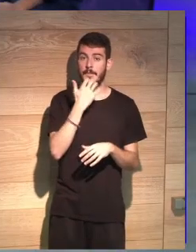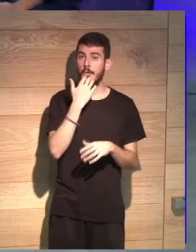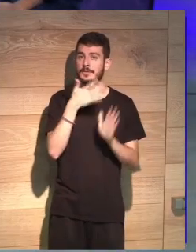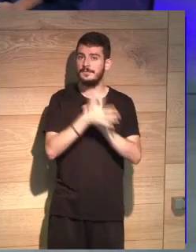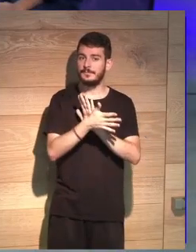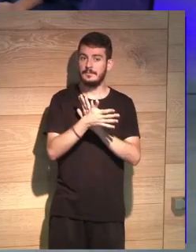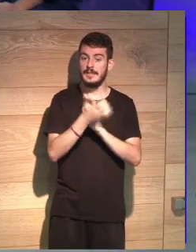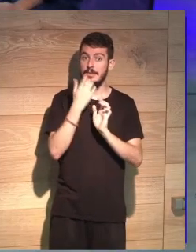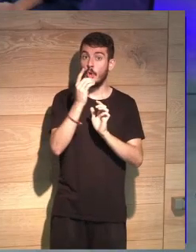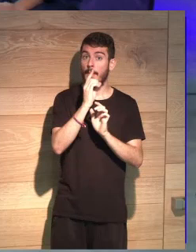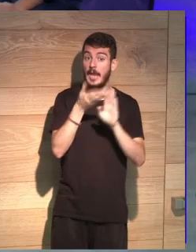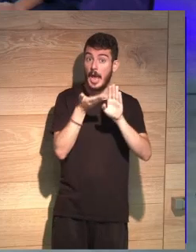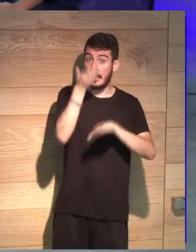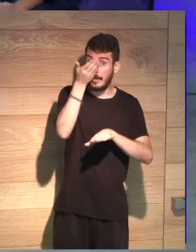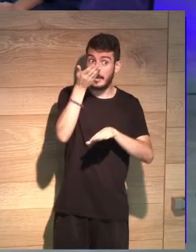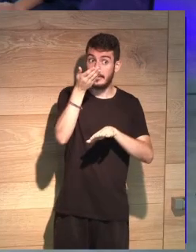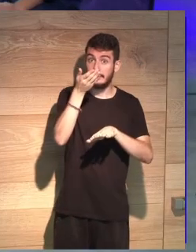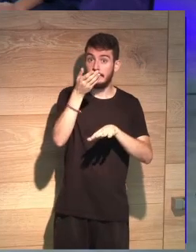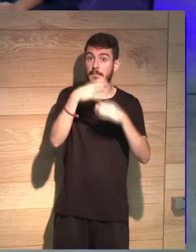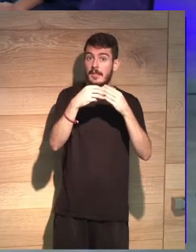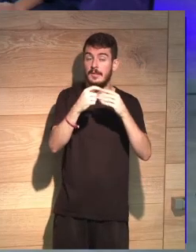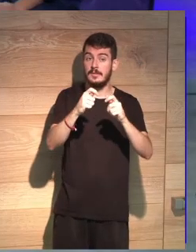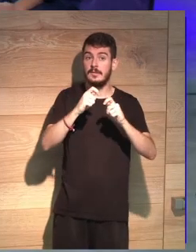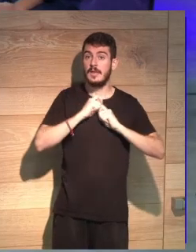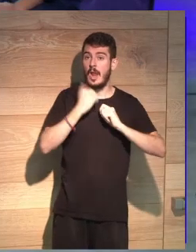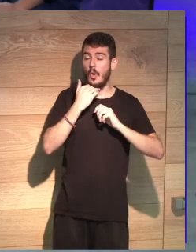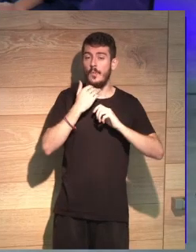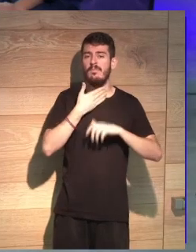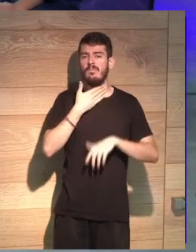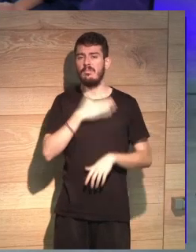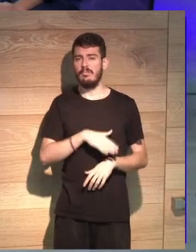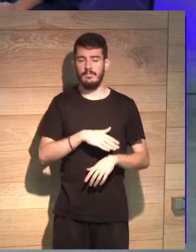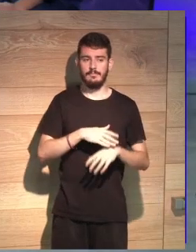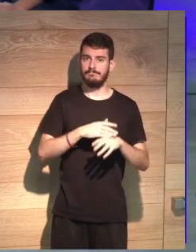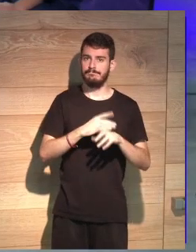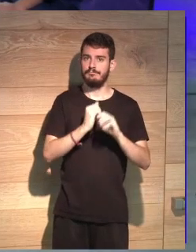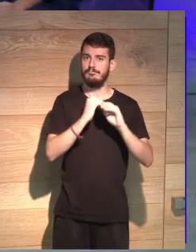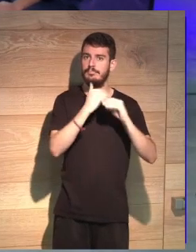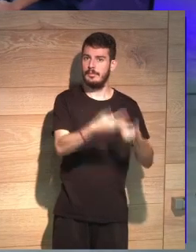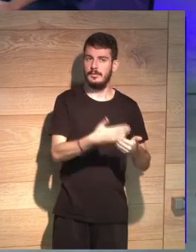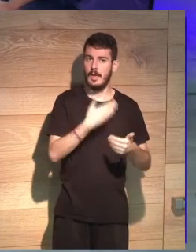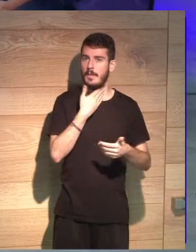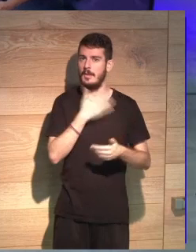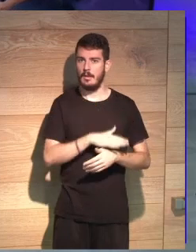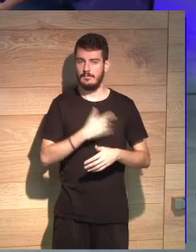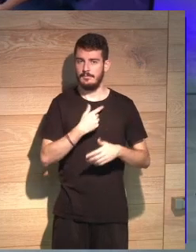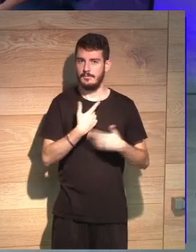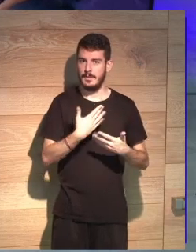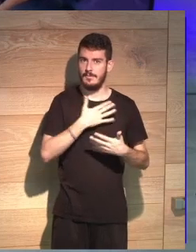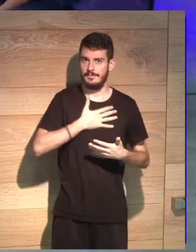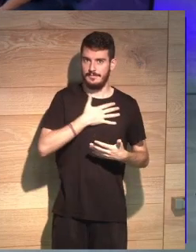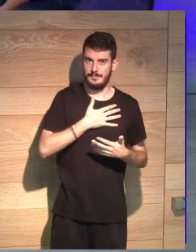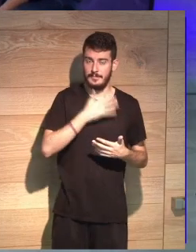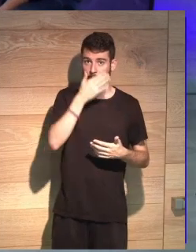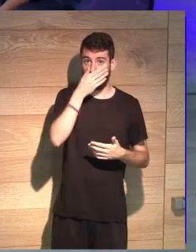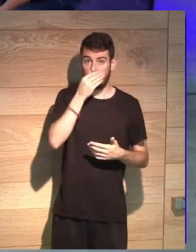not always have a negative aspect. When we have a high level of dopamine, patients overcome their apathy, their lack